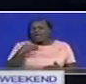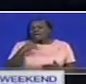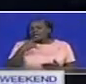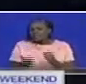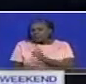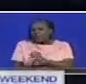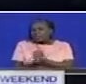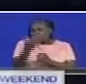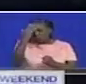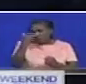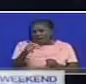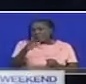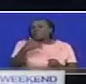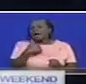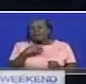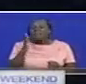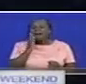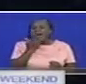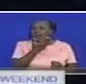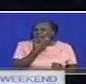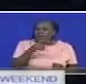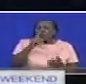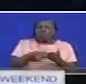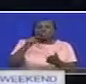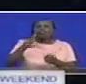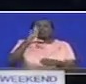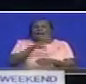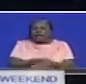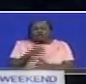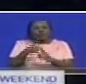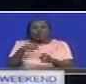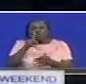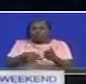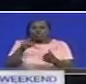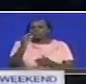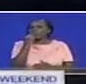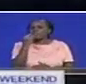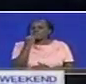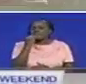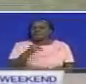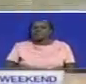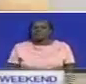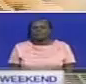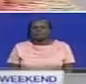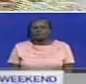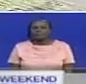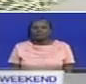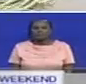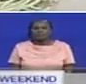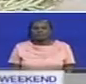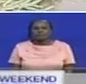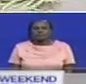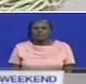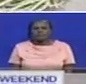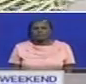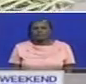has a very direct clue and exactly what you will get from what you eat. Take a look at this. This we may be put